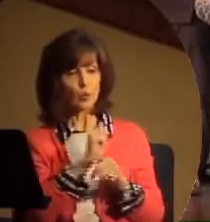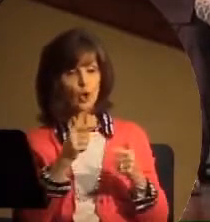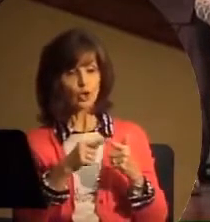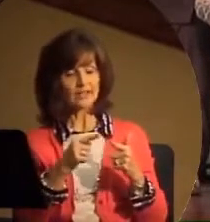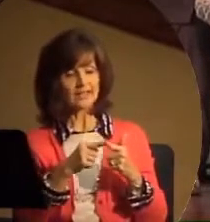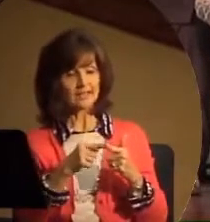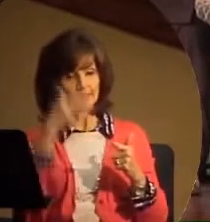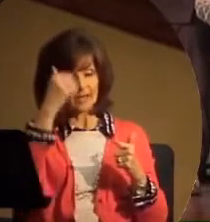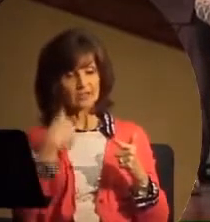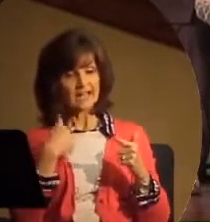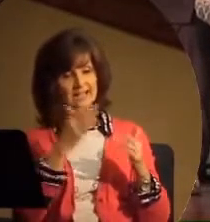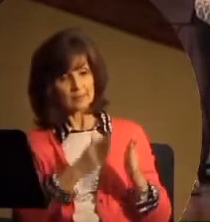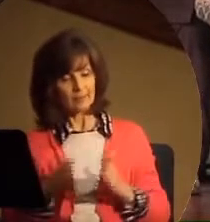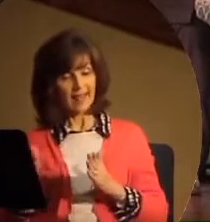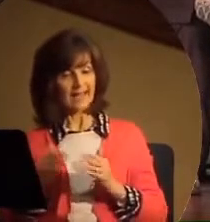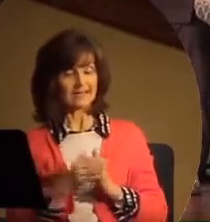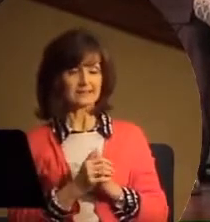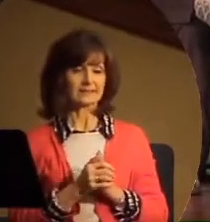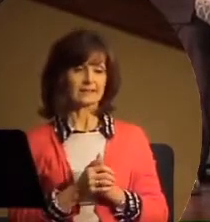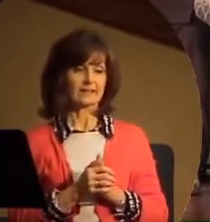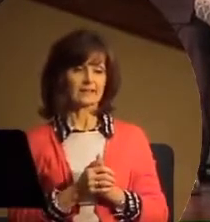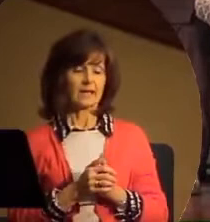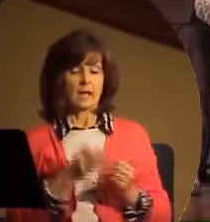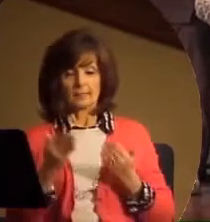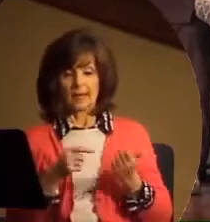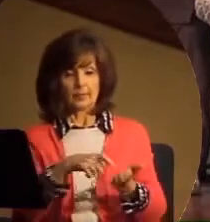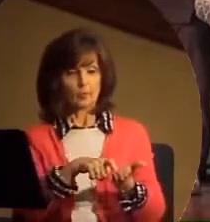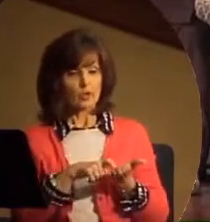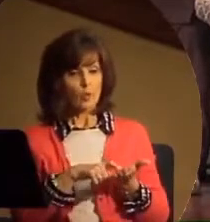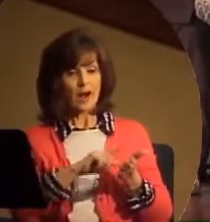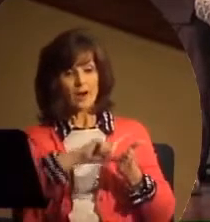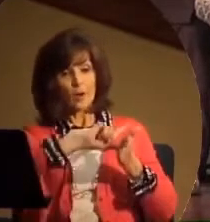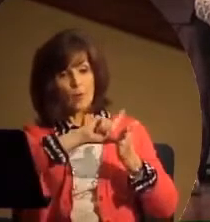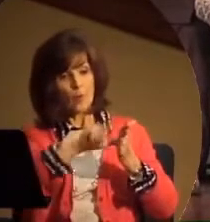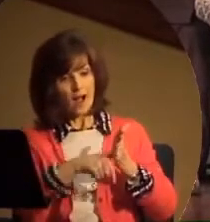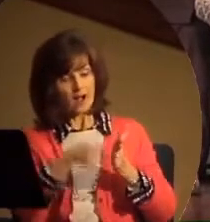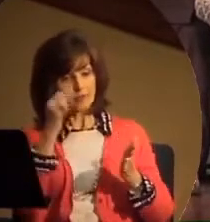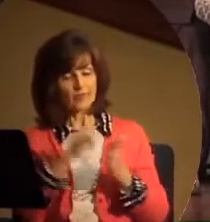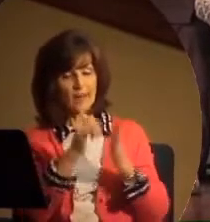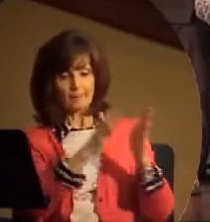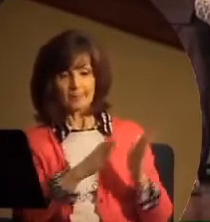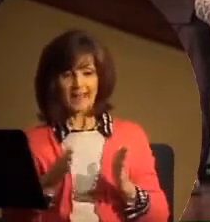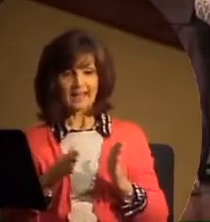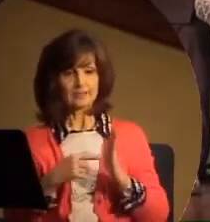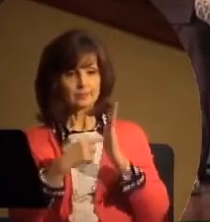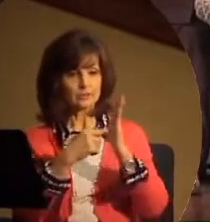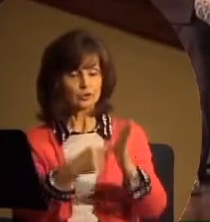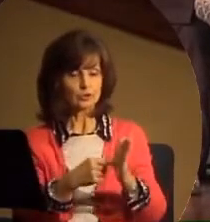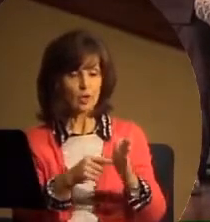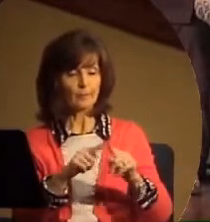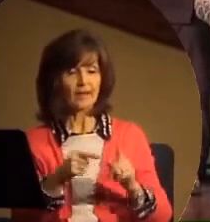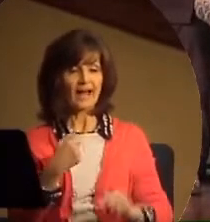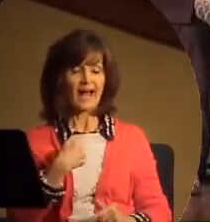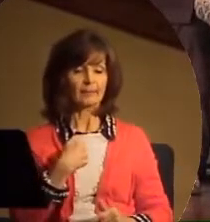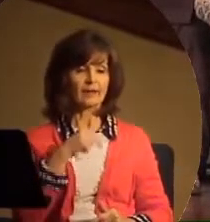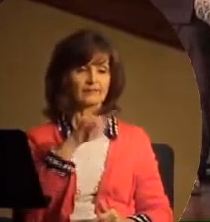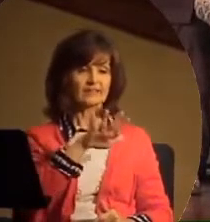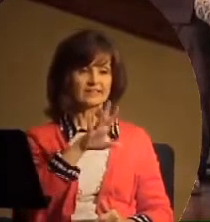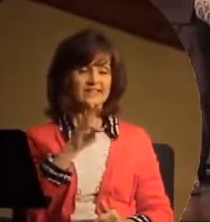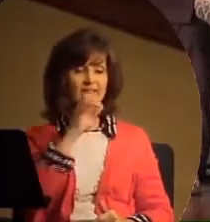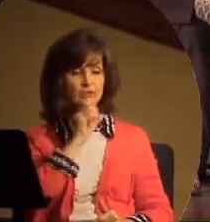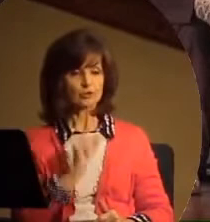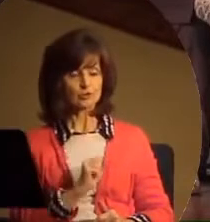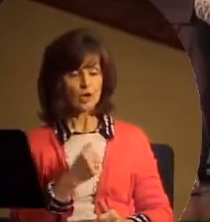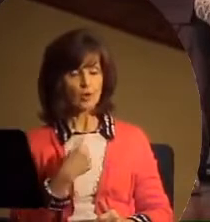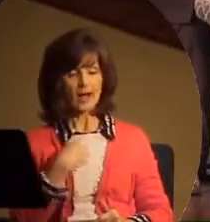God has a plan behind it all. And it may take a while for that plan to unfold. But I'll tell you this, I'm 57 years old tonight, and